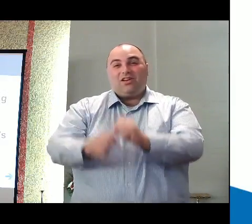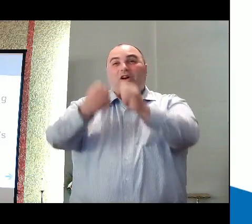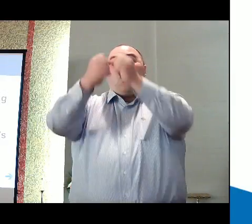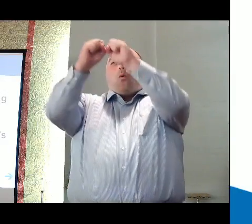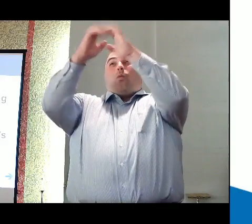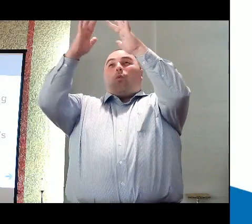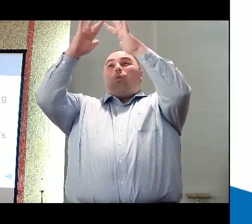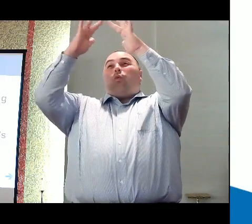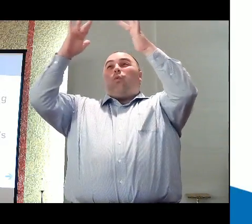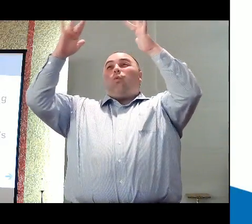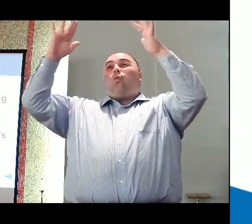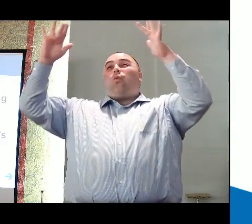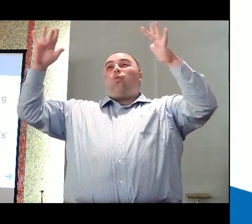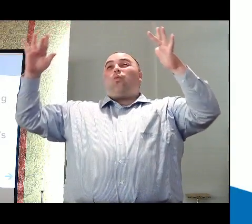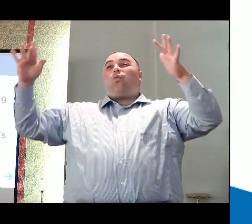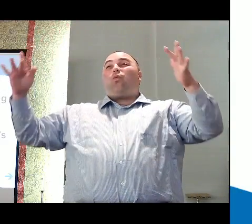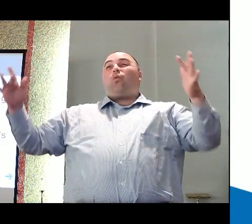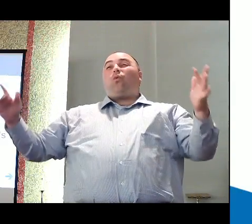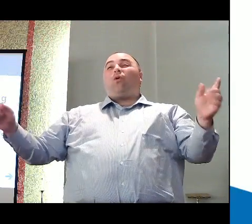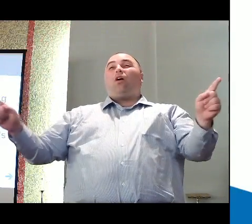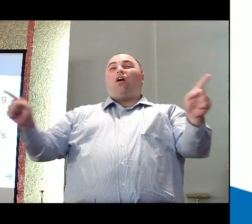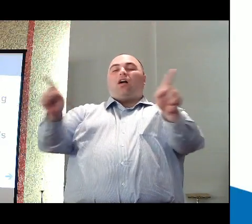10,000 years, bright